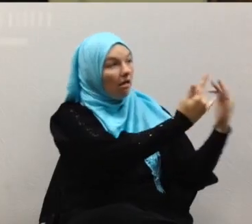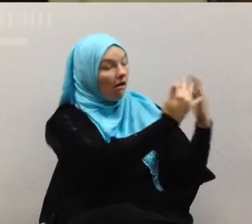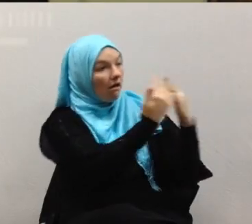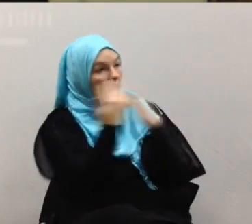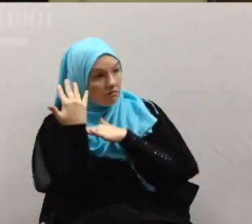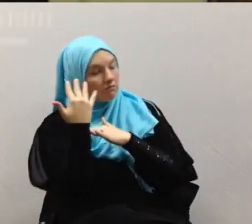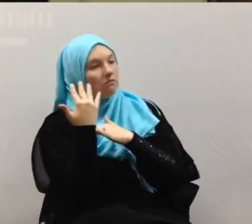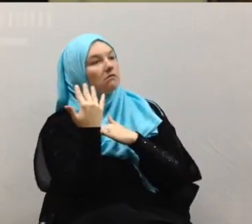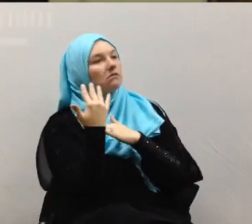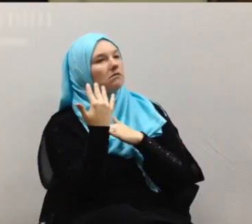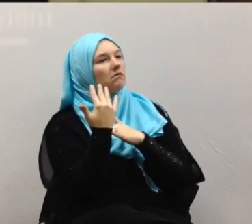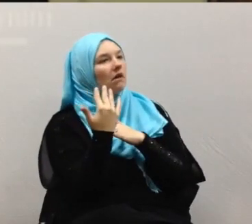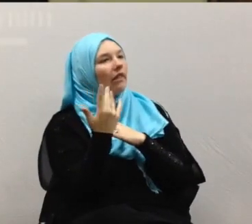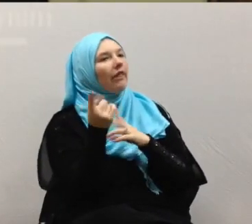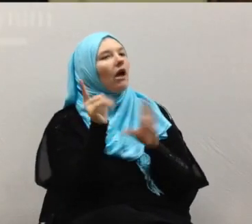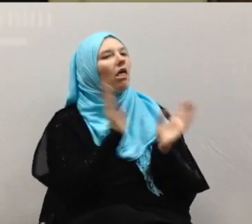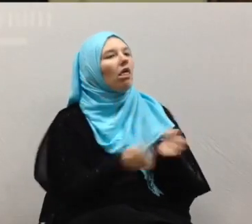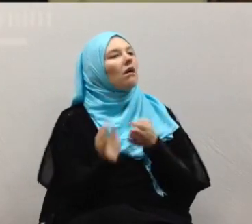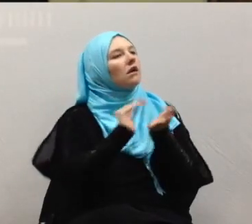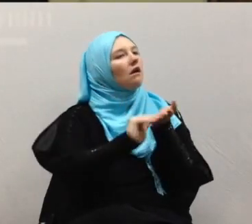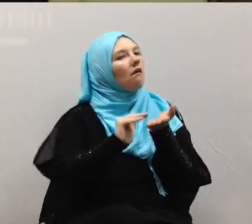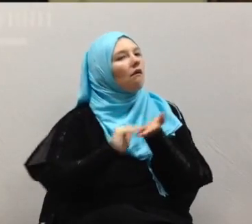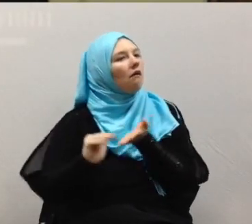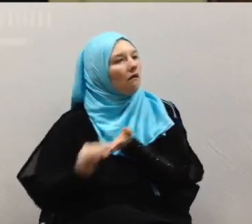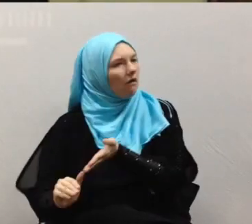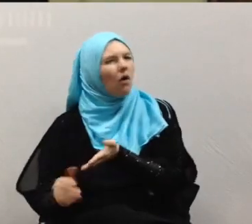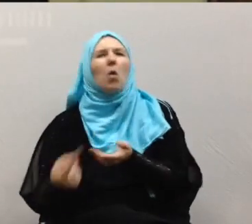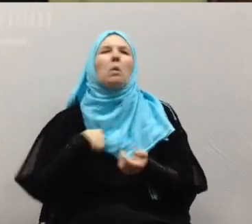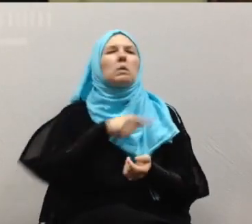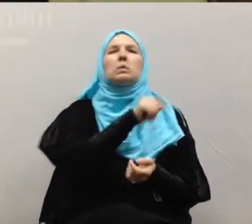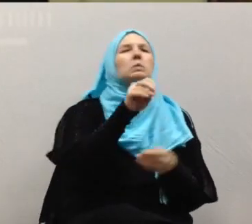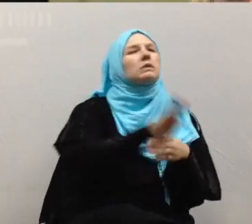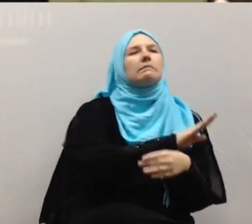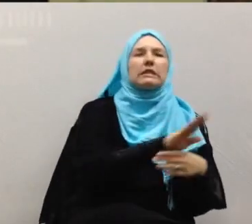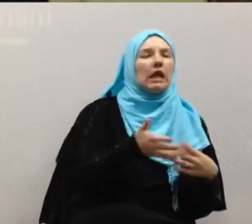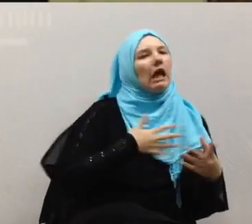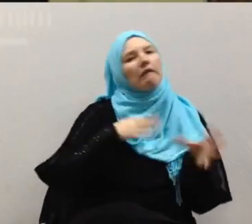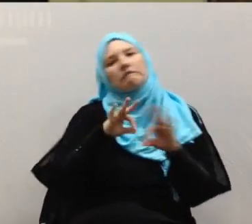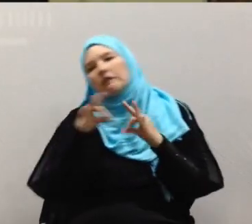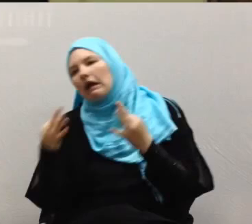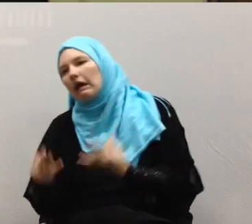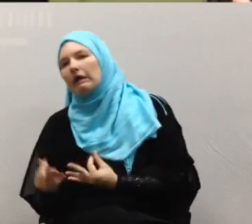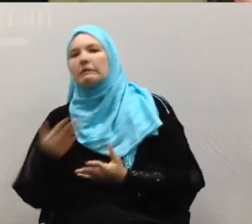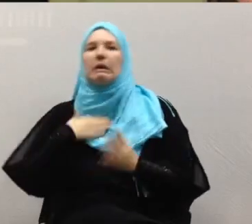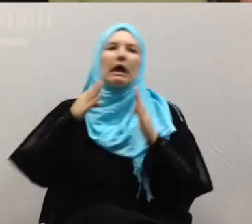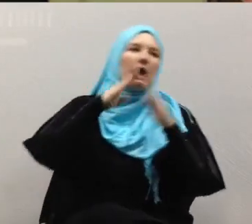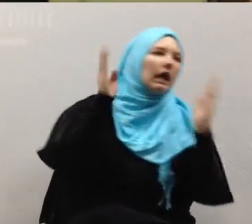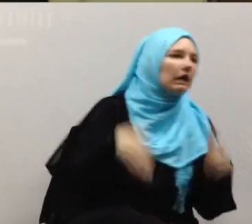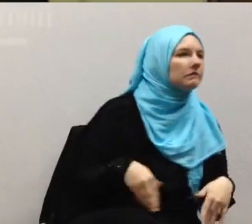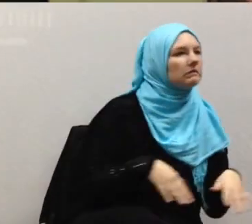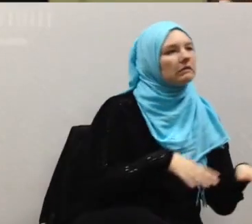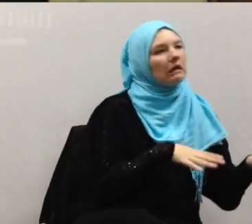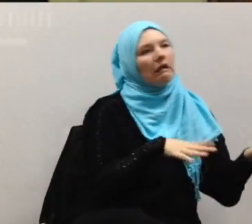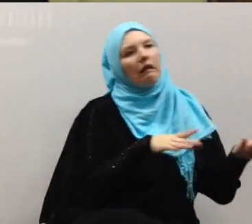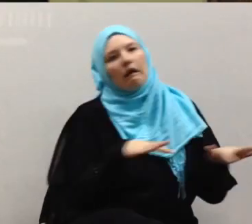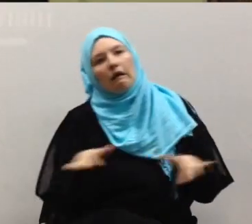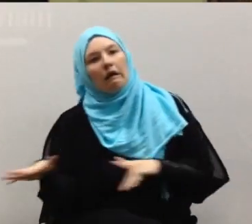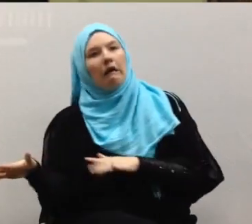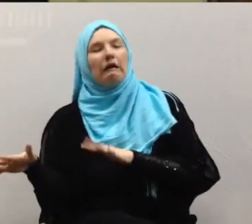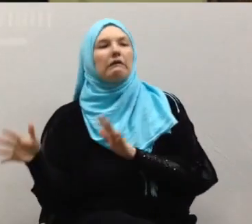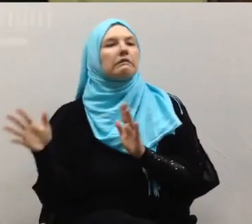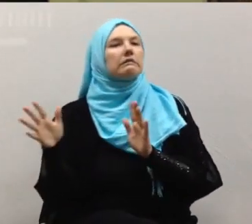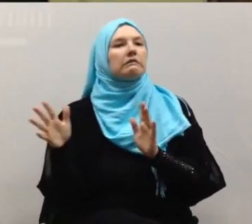excuses. We were too busy, our families, our houses were going to be exposed. We have